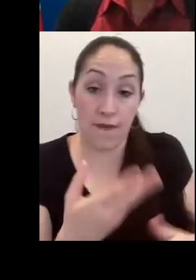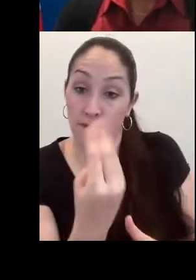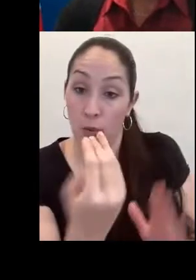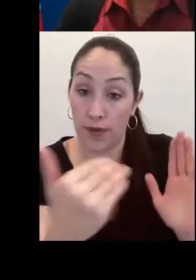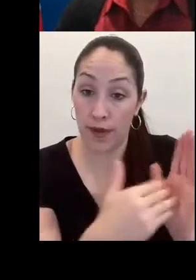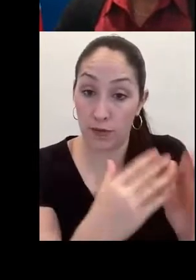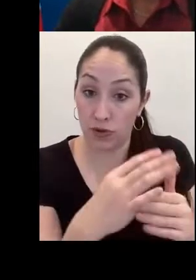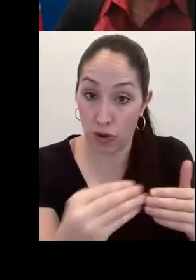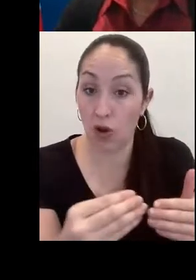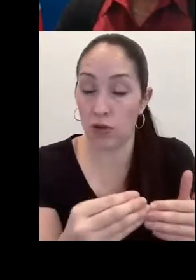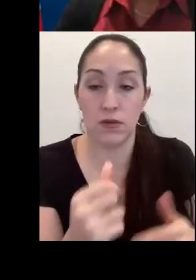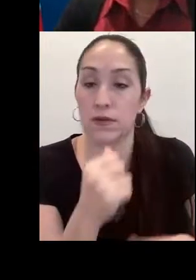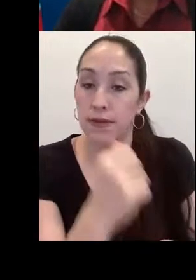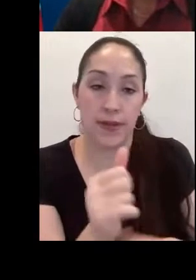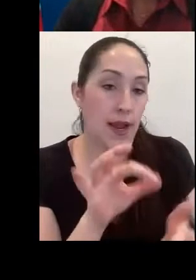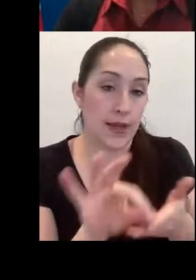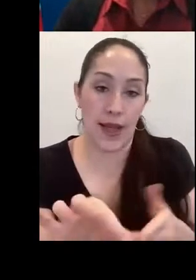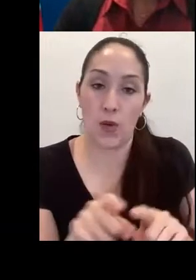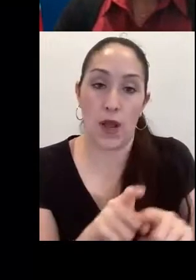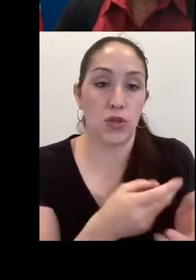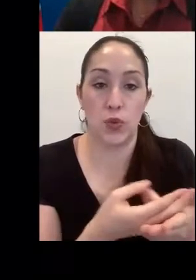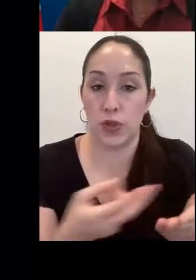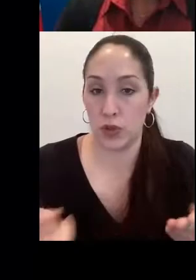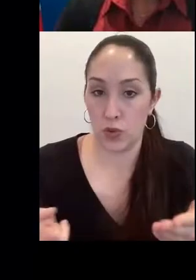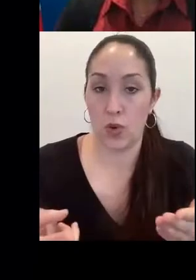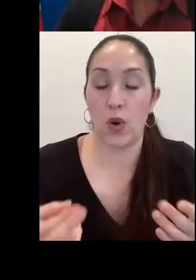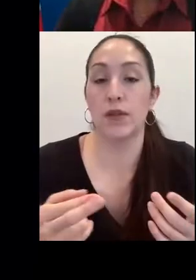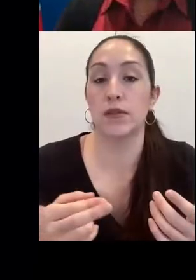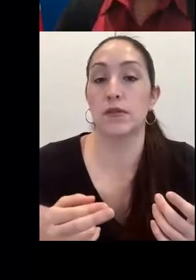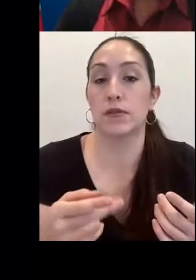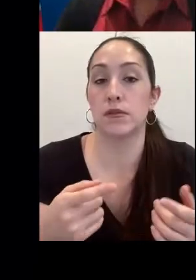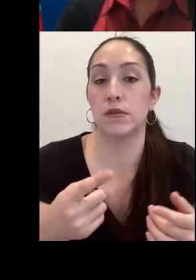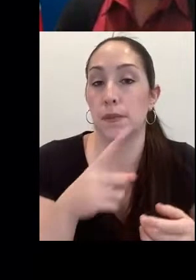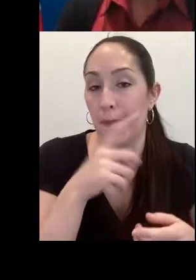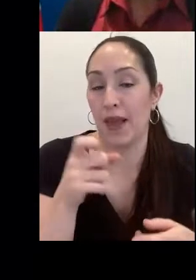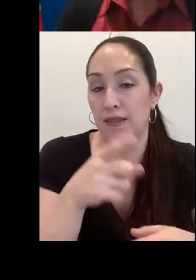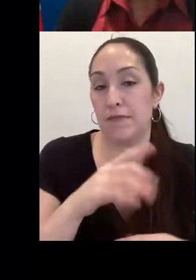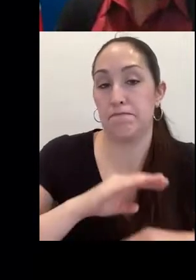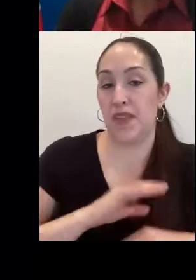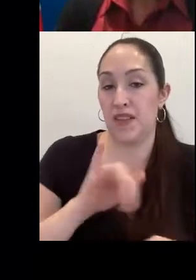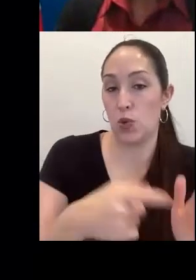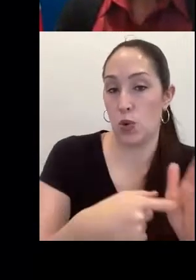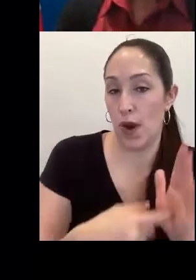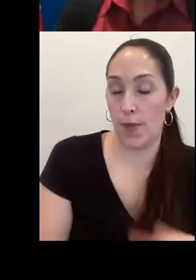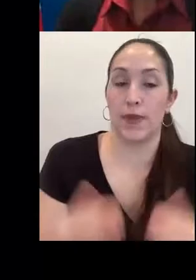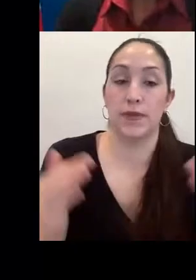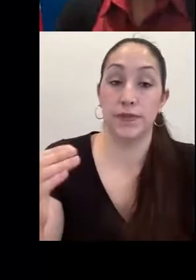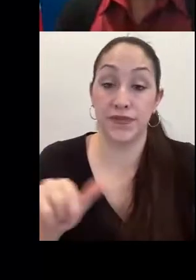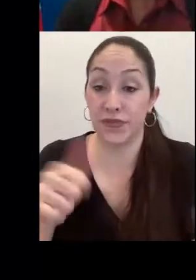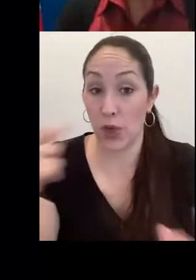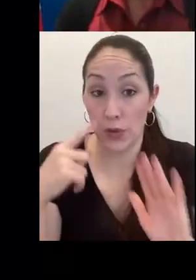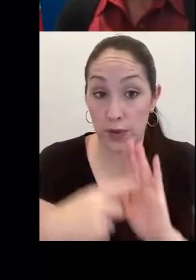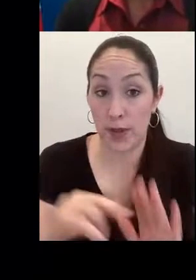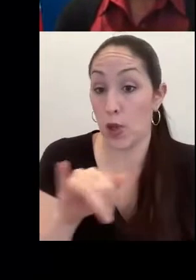is excluded resource while it meets the requirements in this section. Another example is in June, Jennifer